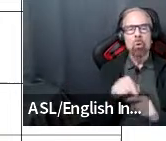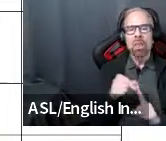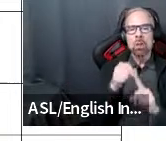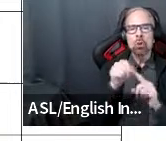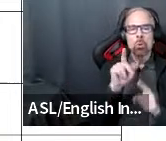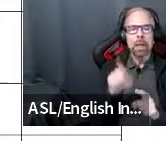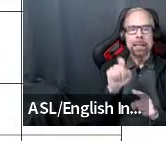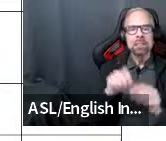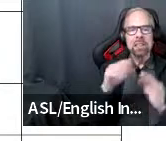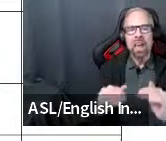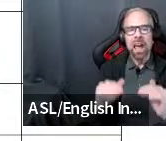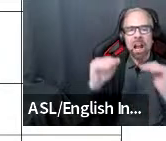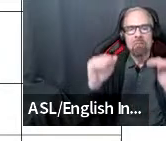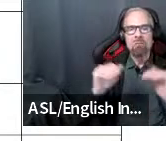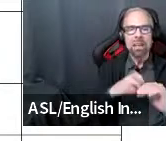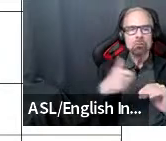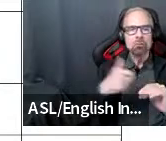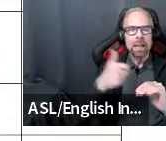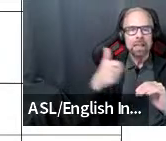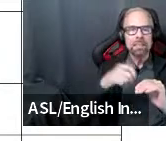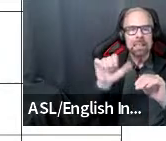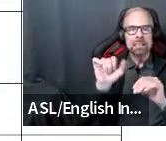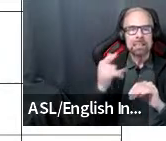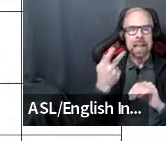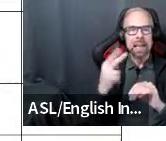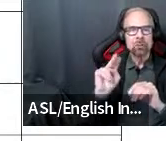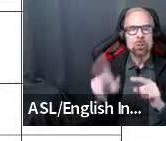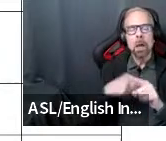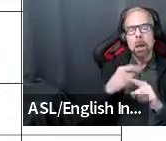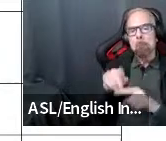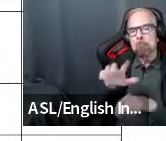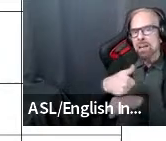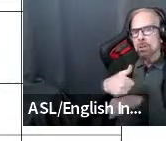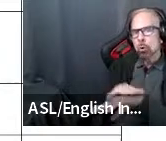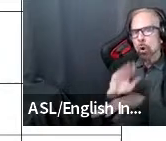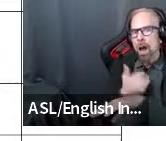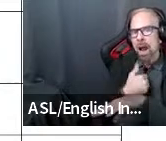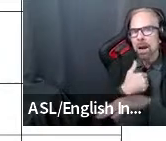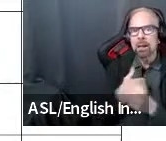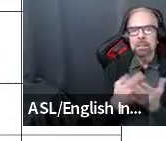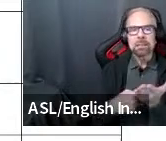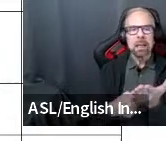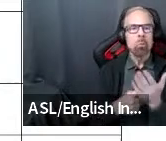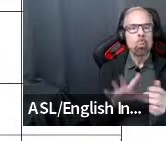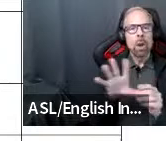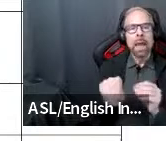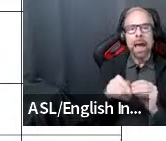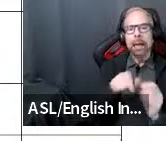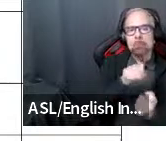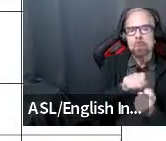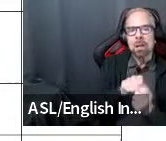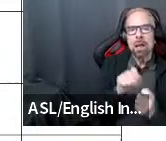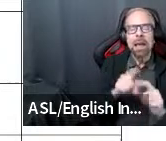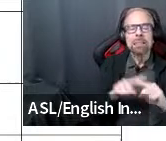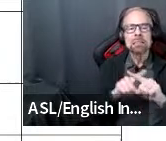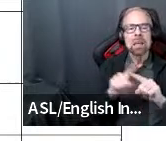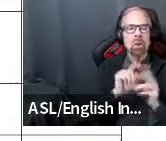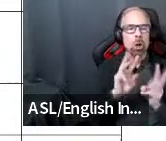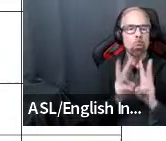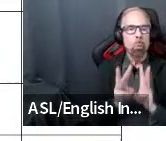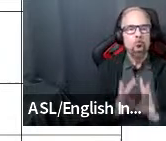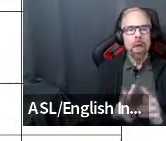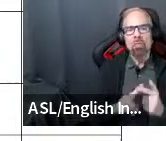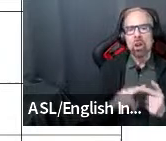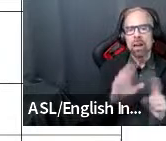station. And so here, based on our discussion we had, we added in the specificity of the different weather conditions. Then we